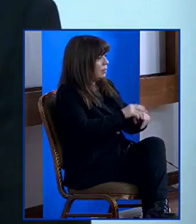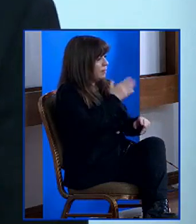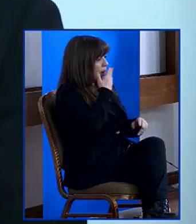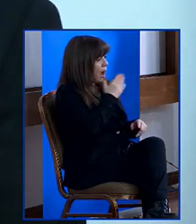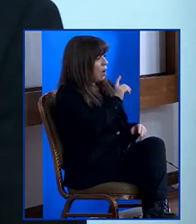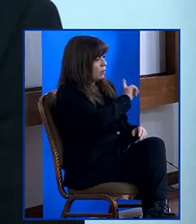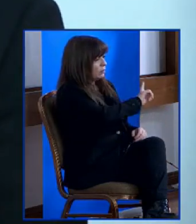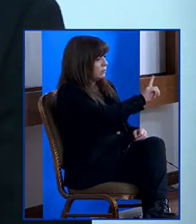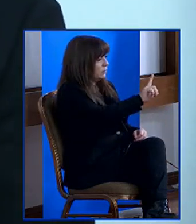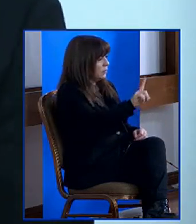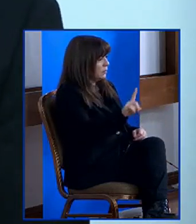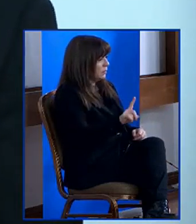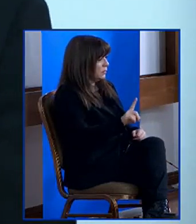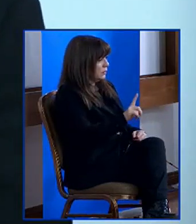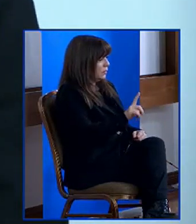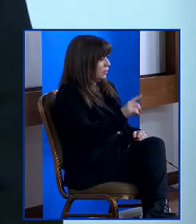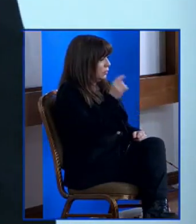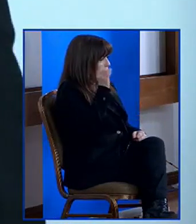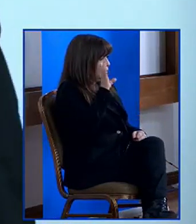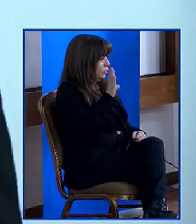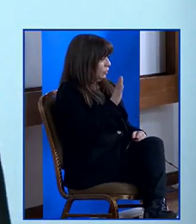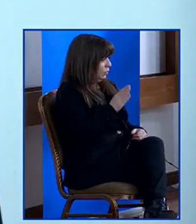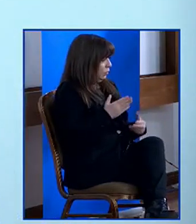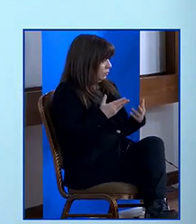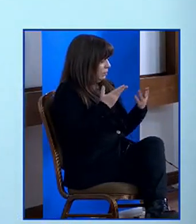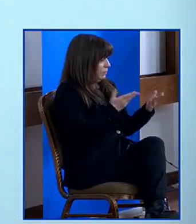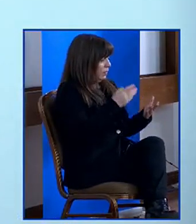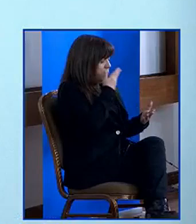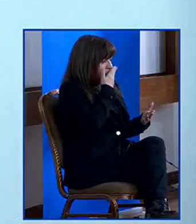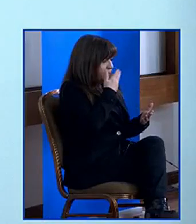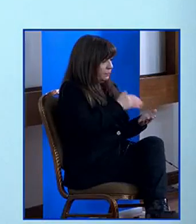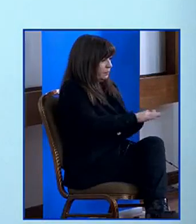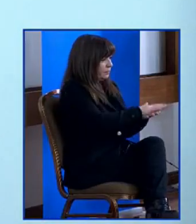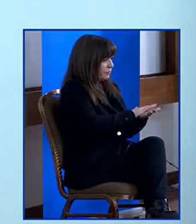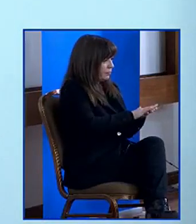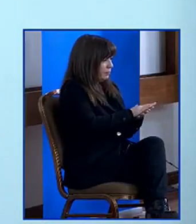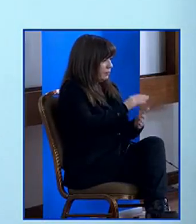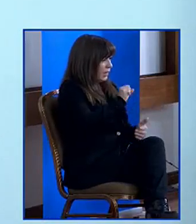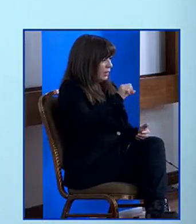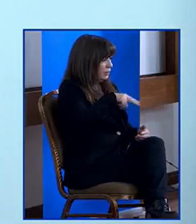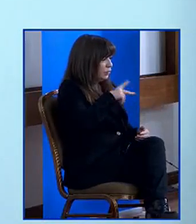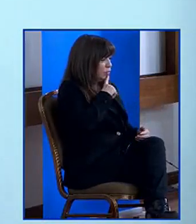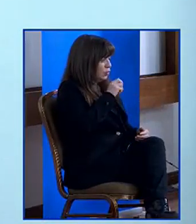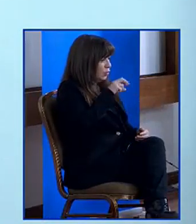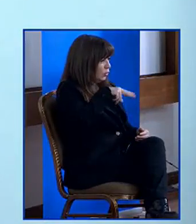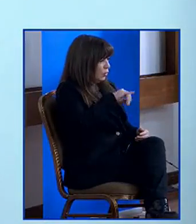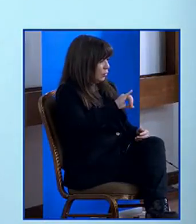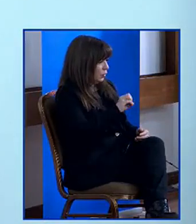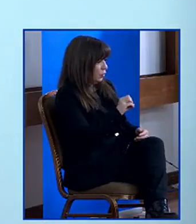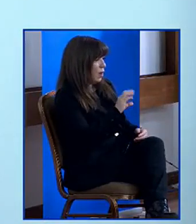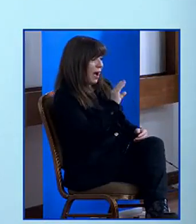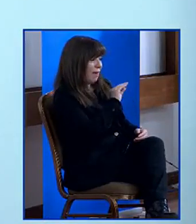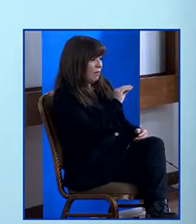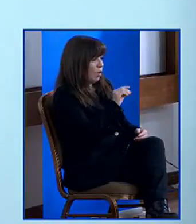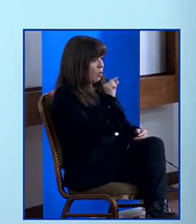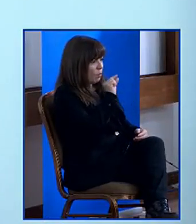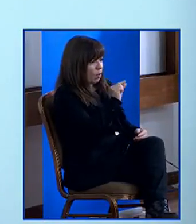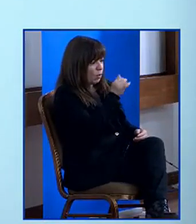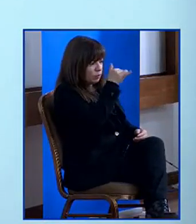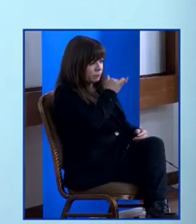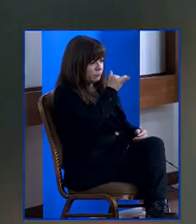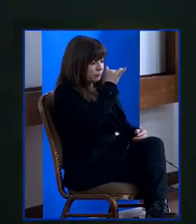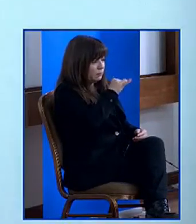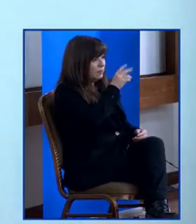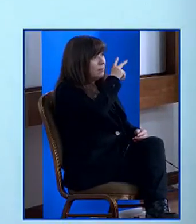And yeah, just to give an example, I mean, Antonio spoke a bit about the air pollution, and I was thinking also about the raise in